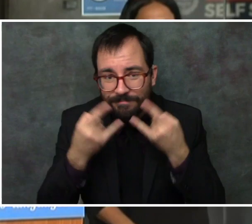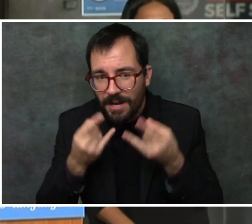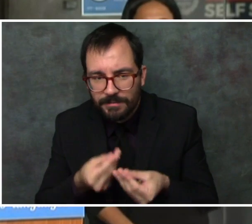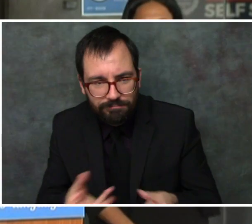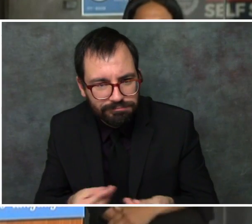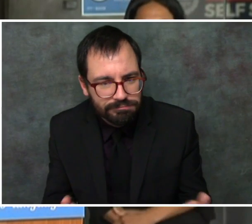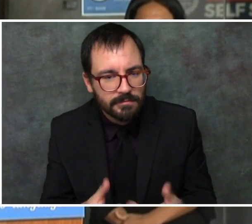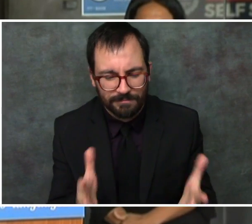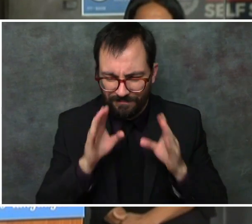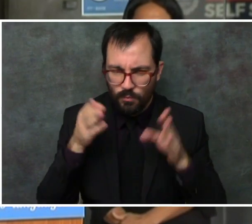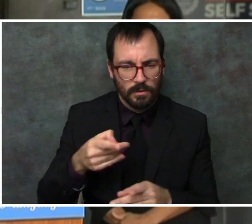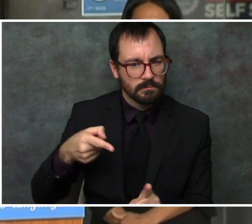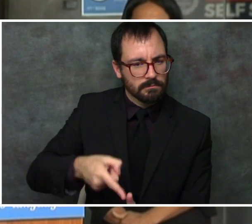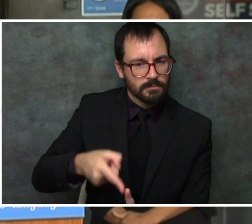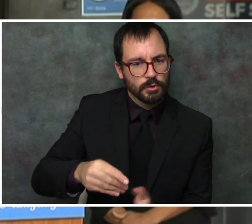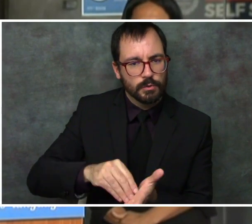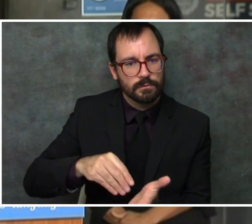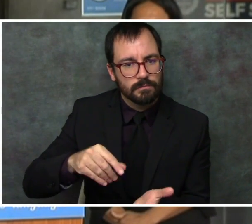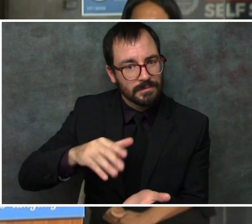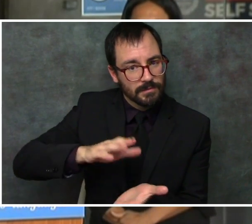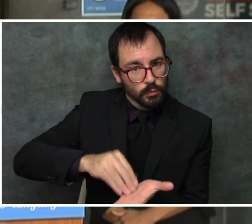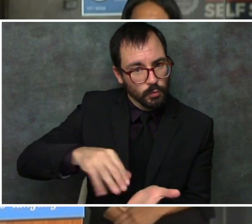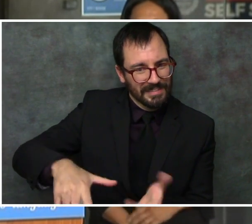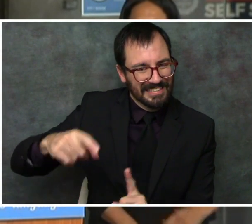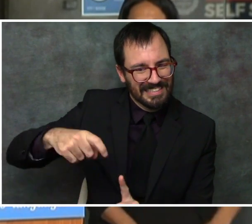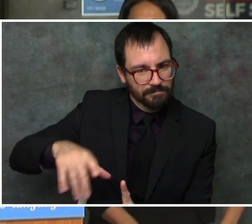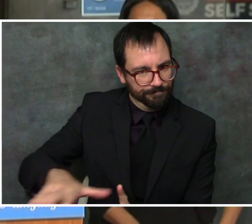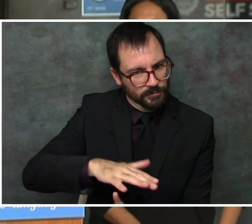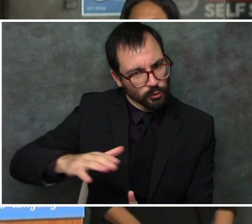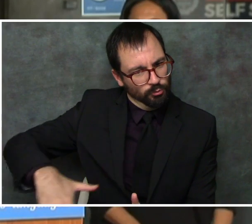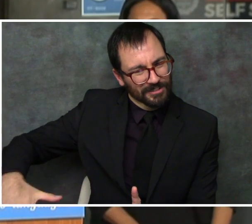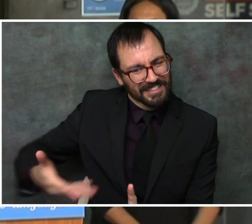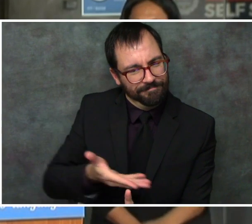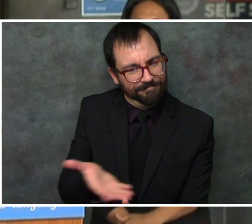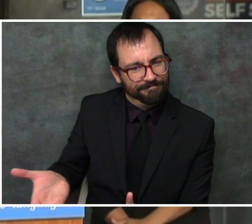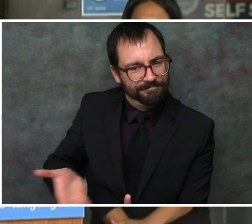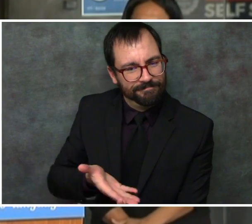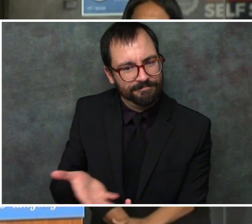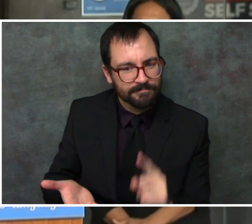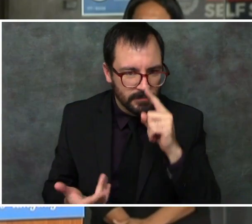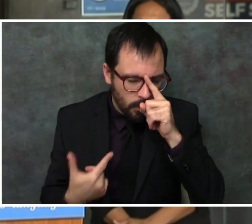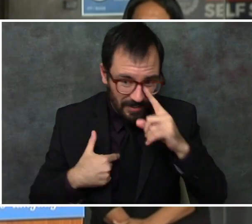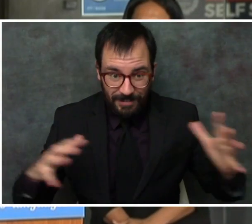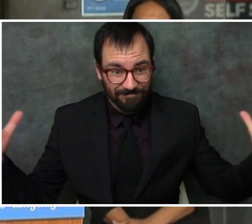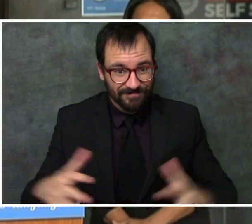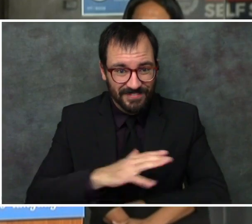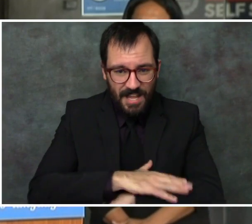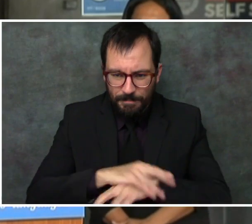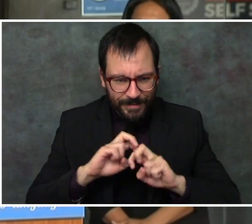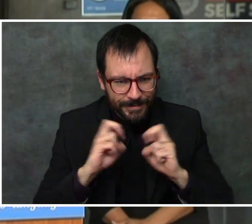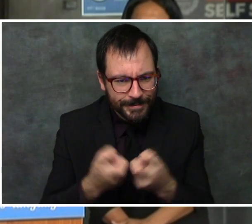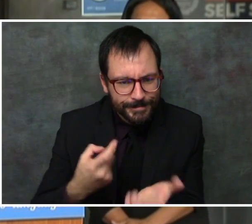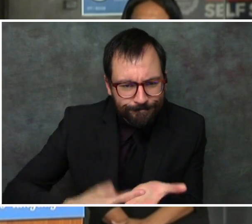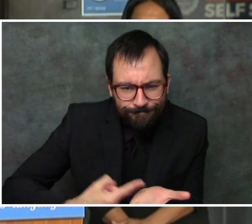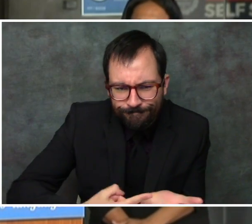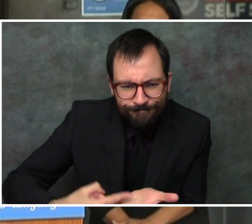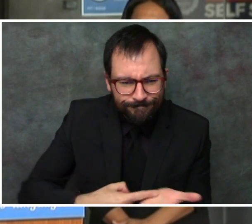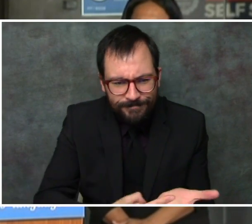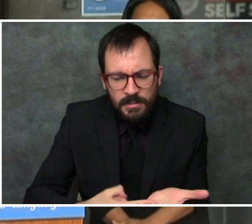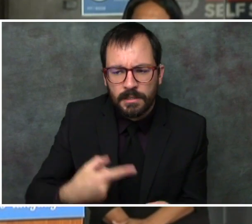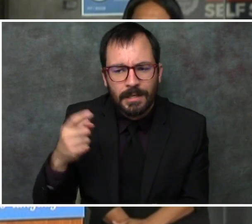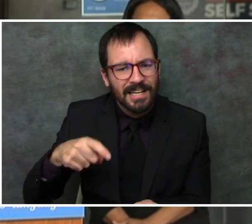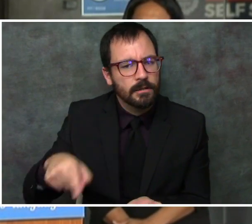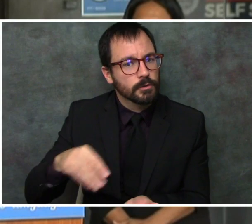come together at the table with the focus on what our children need to be able to thrive, and allowing families to choose what is best for